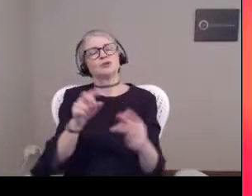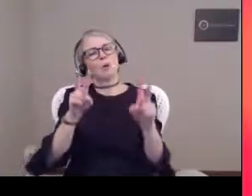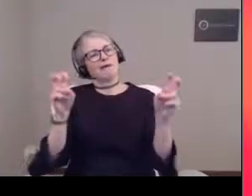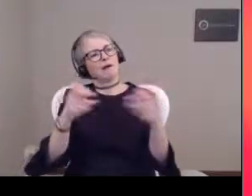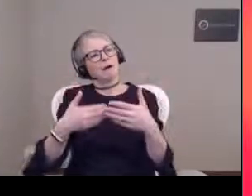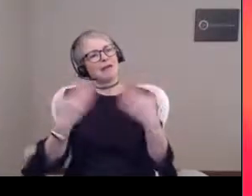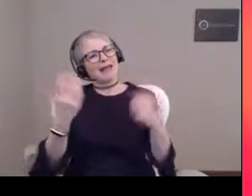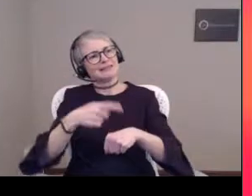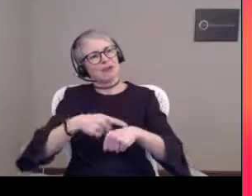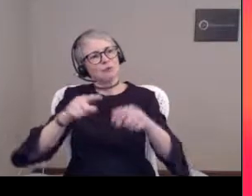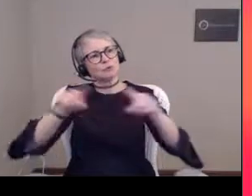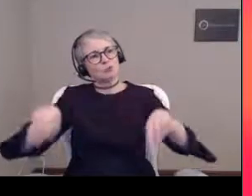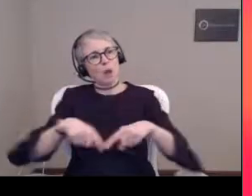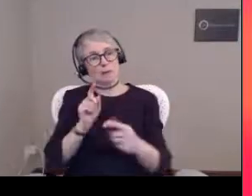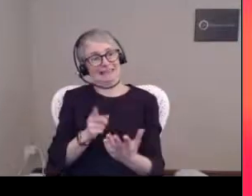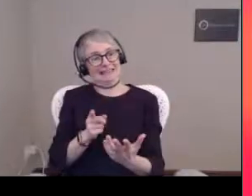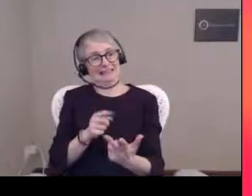studios.